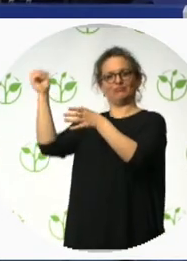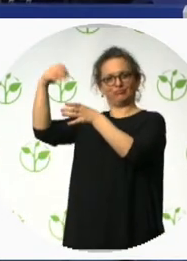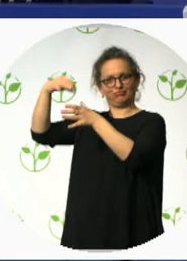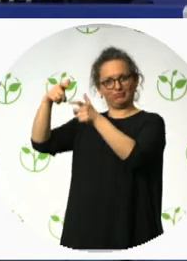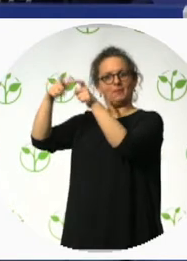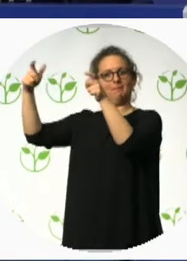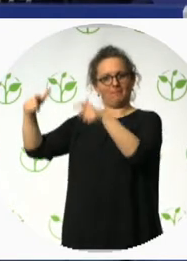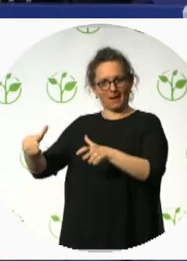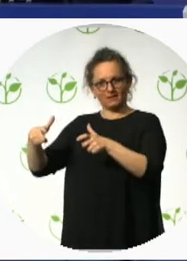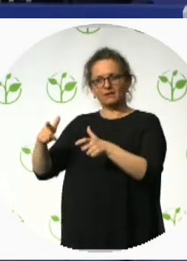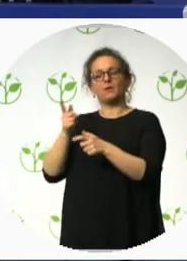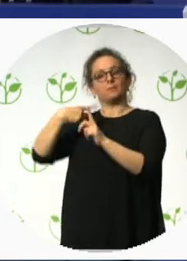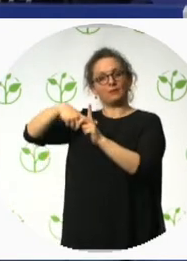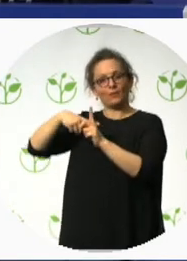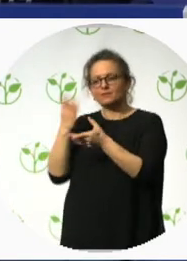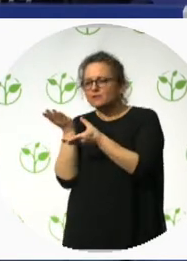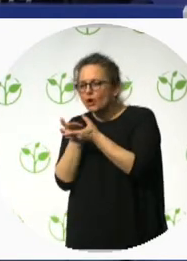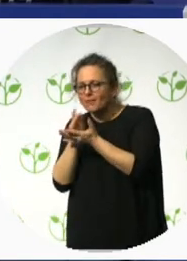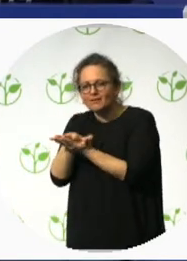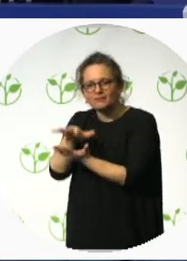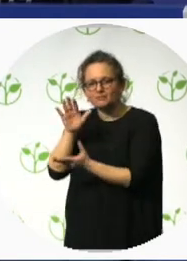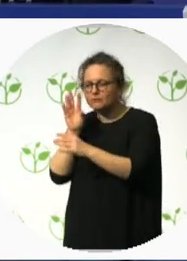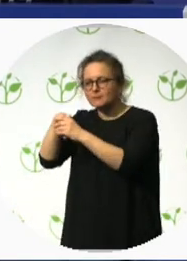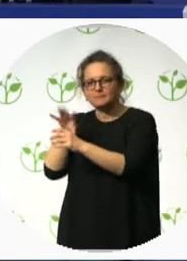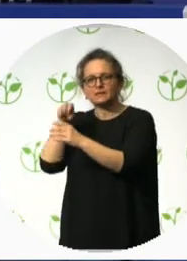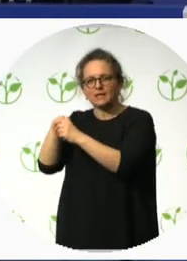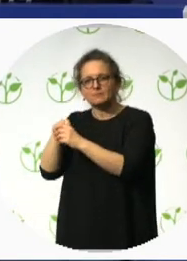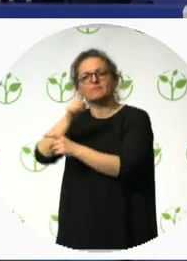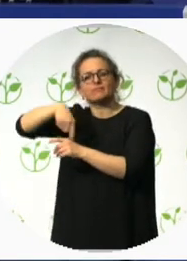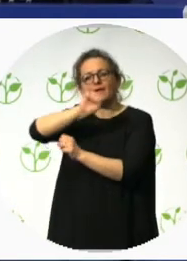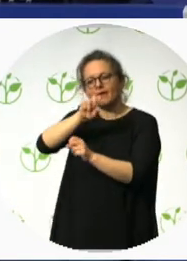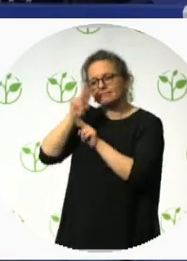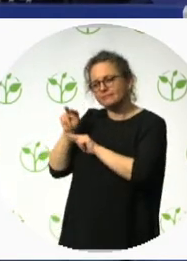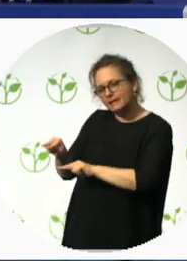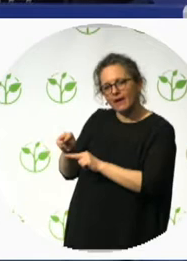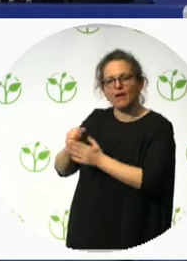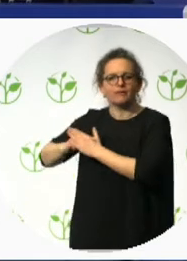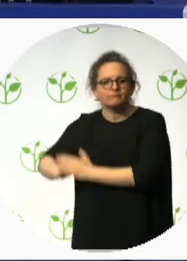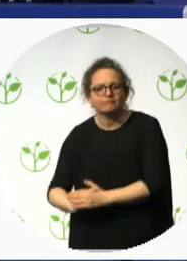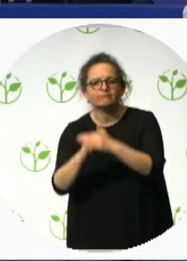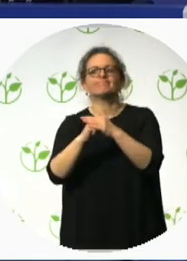documentation, sign language teaching, sign interpretation, and education for the deaf.